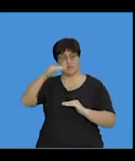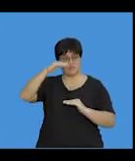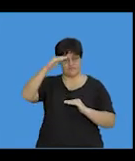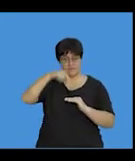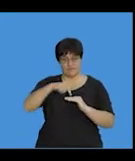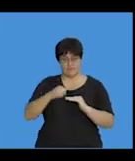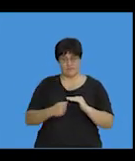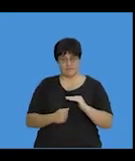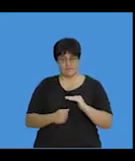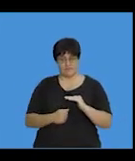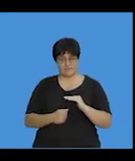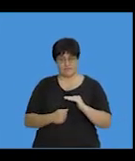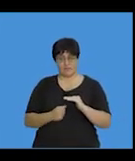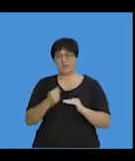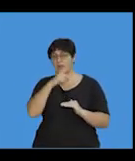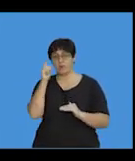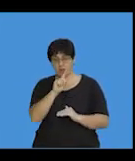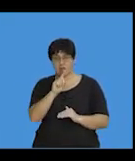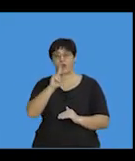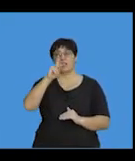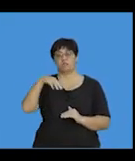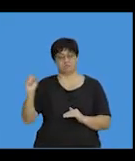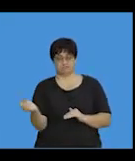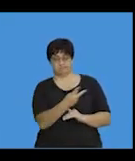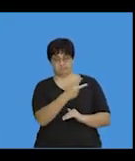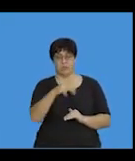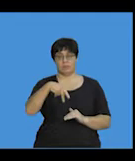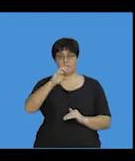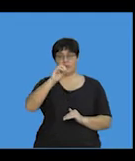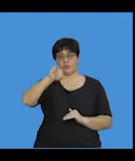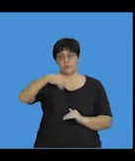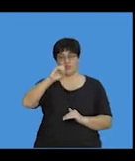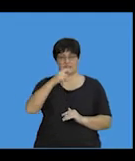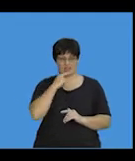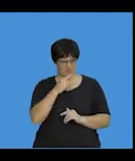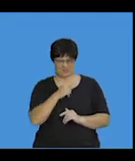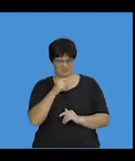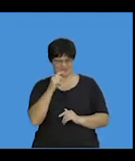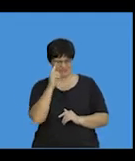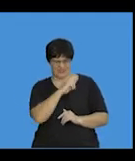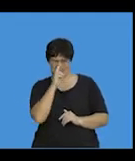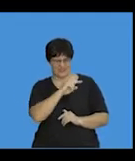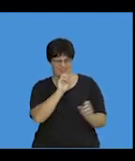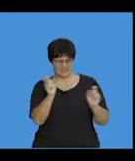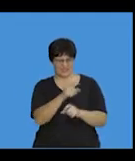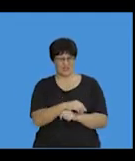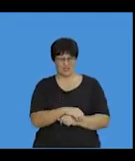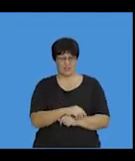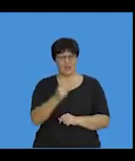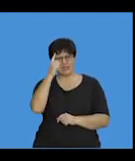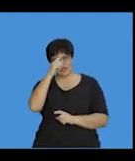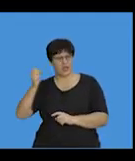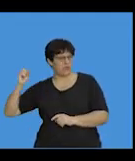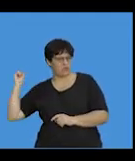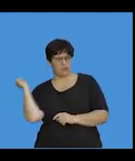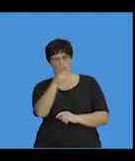above a surface, and it is called a projectile. I know this definition feels funny because a projectile, you think of